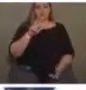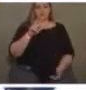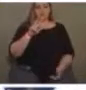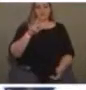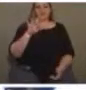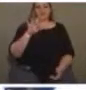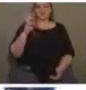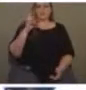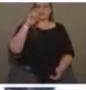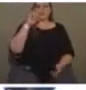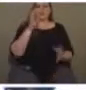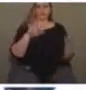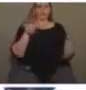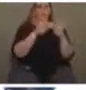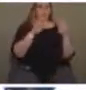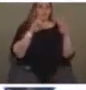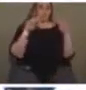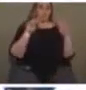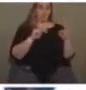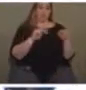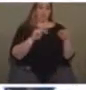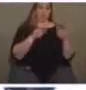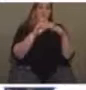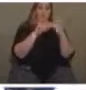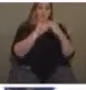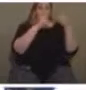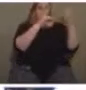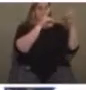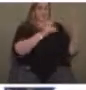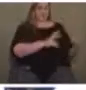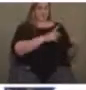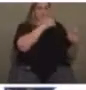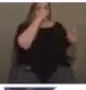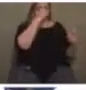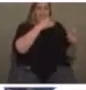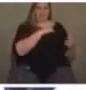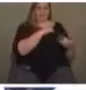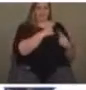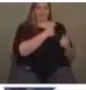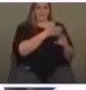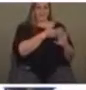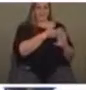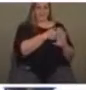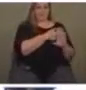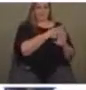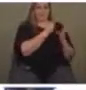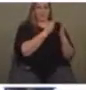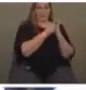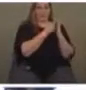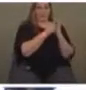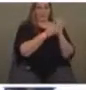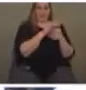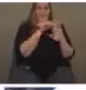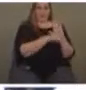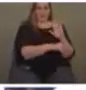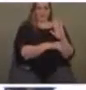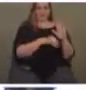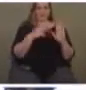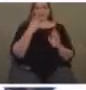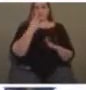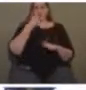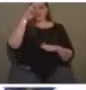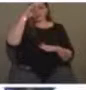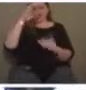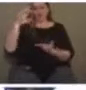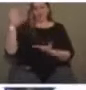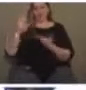But I think it's important we look at these issues because even prior to the recent economic downturn, Puerto Rico had